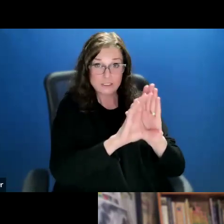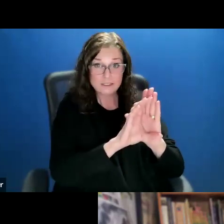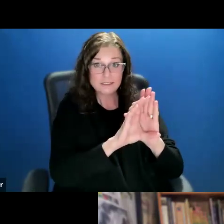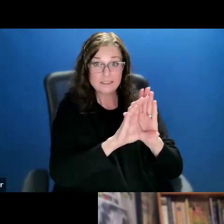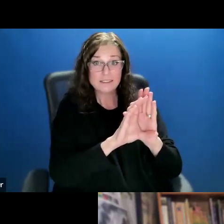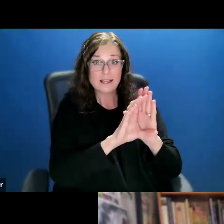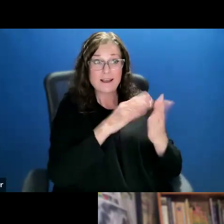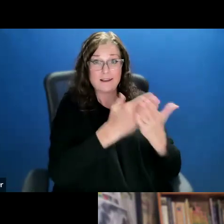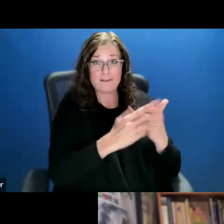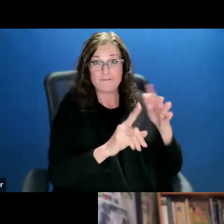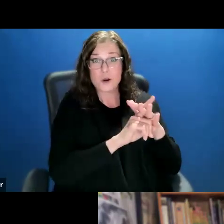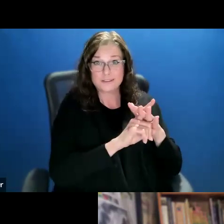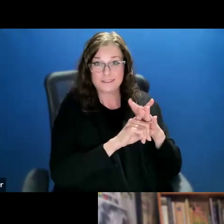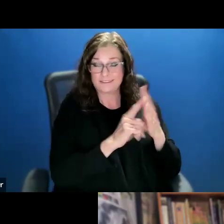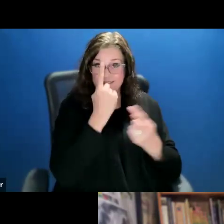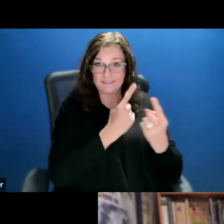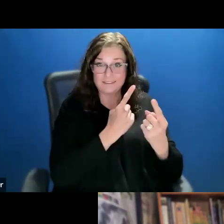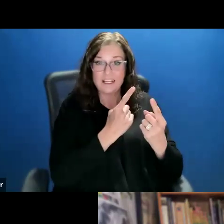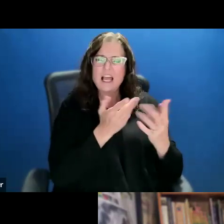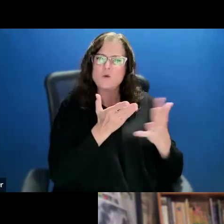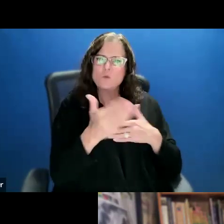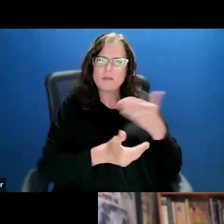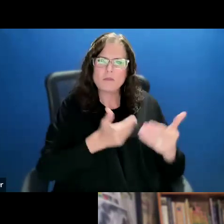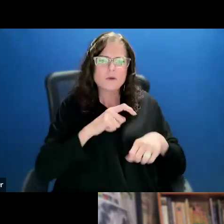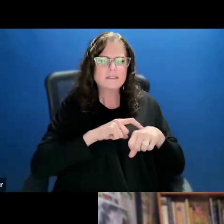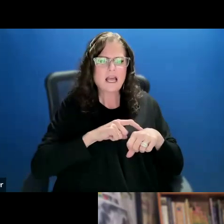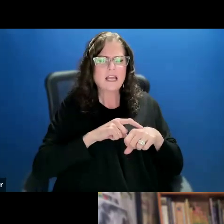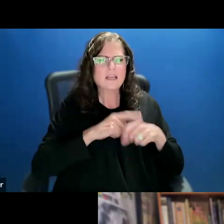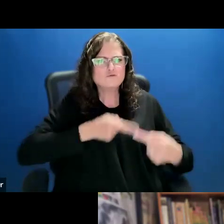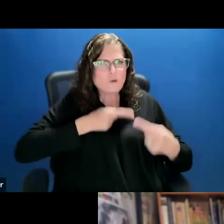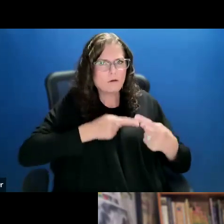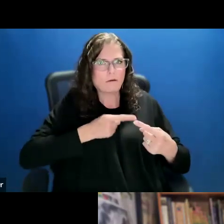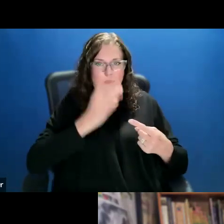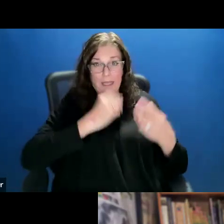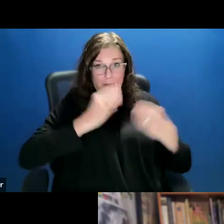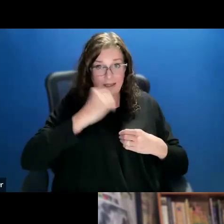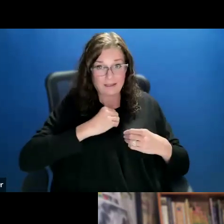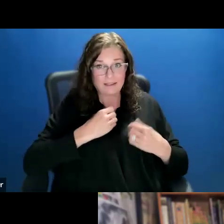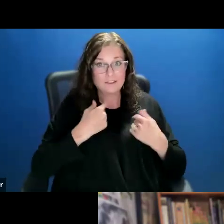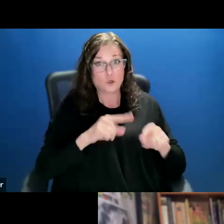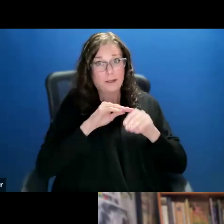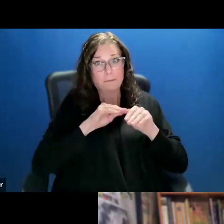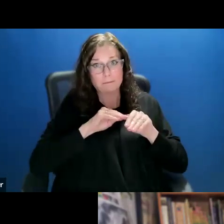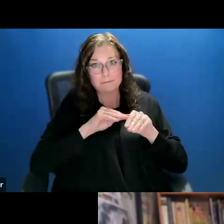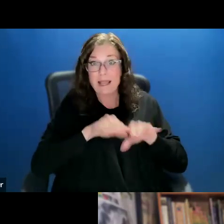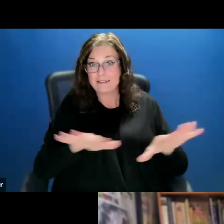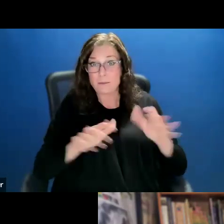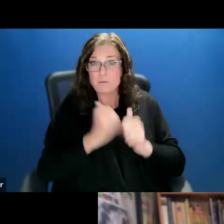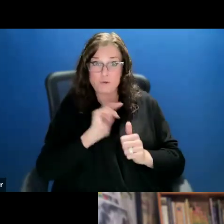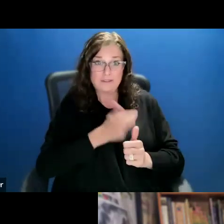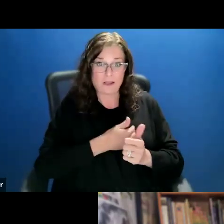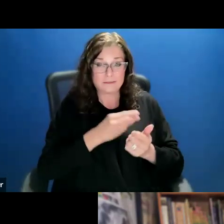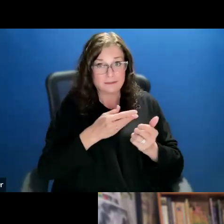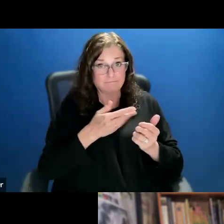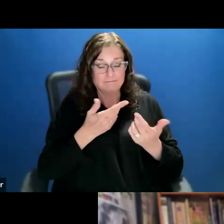came first. I went through a period of having trouble sleeping, particularly during the pandemic, like most of us,